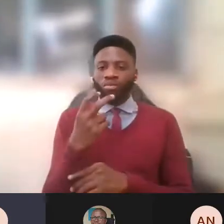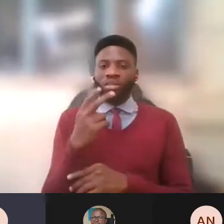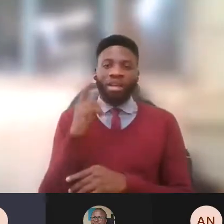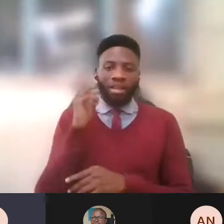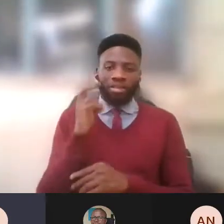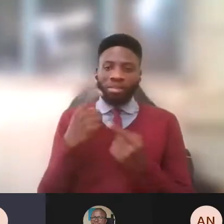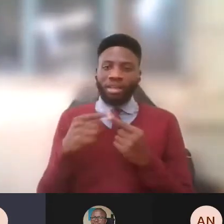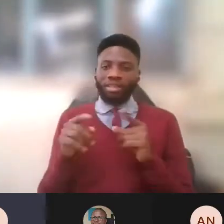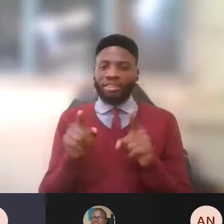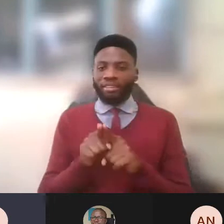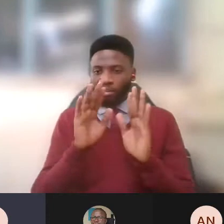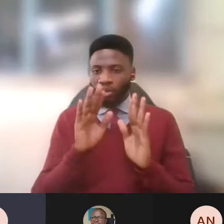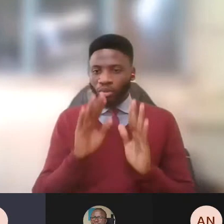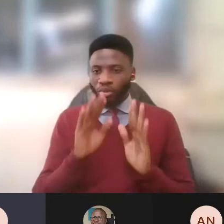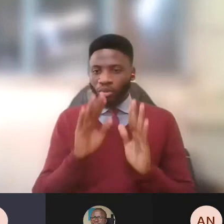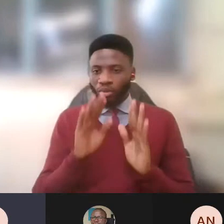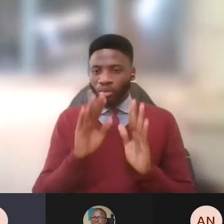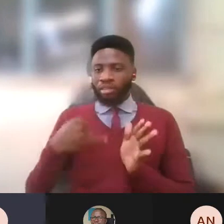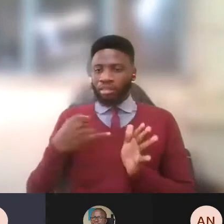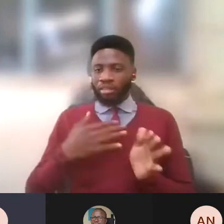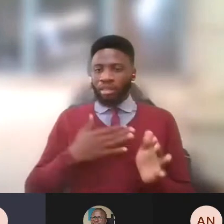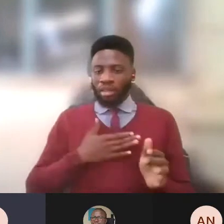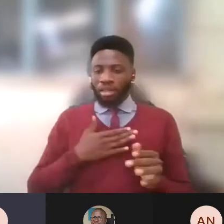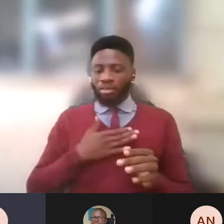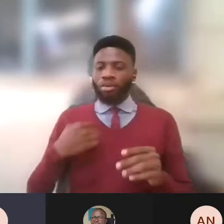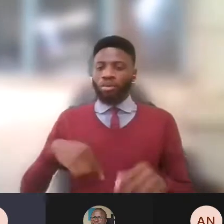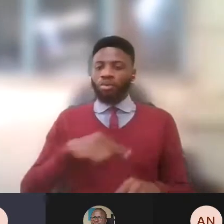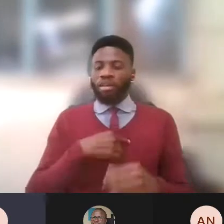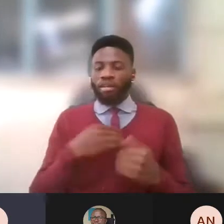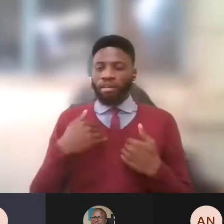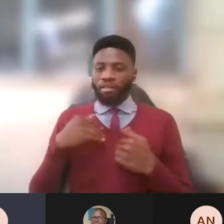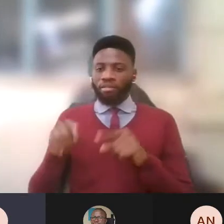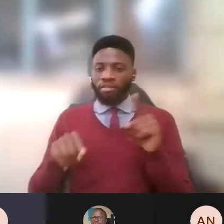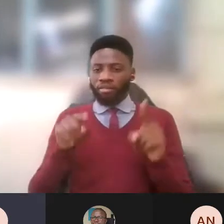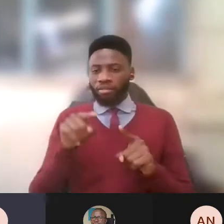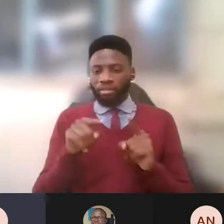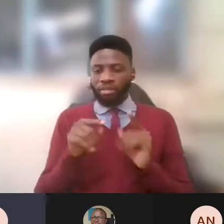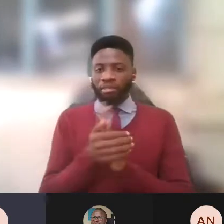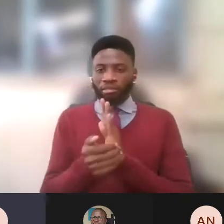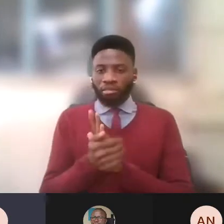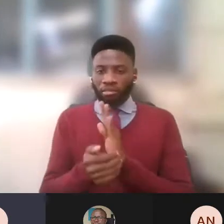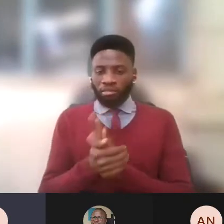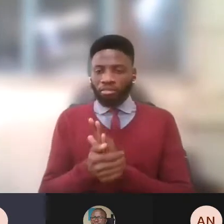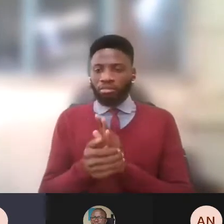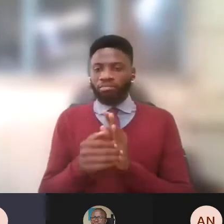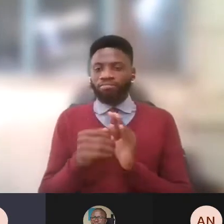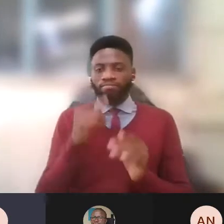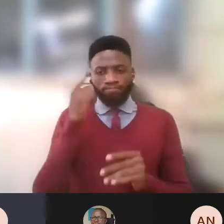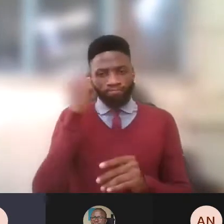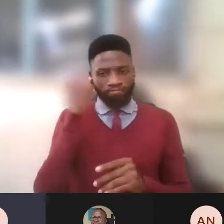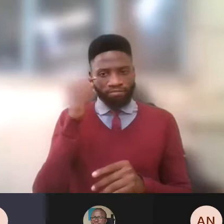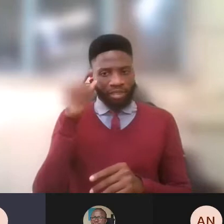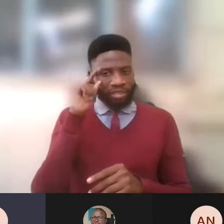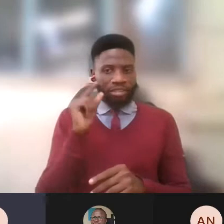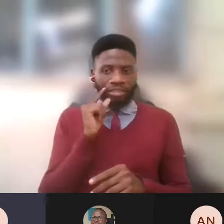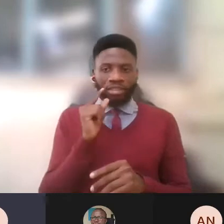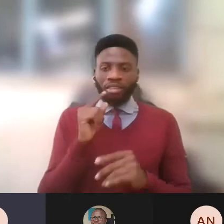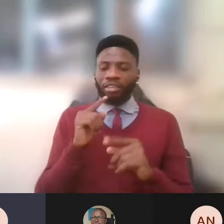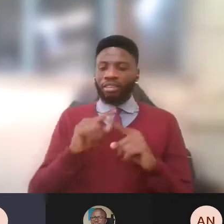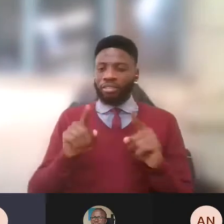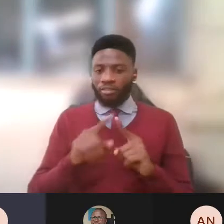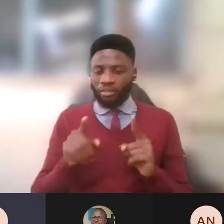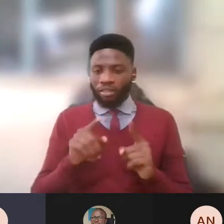All right. So Ellie, while you fix the sound issue, I think I would like to ask one of the questions